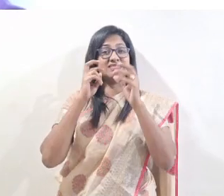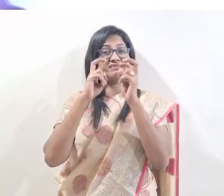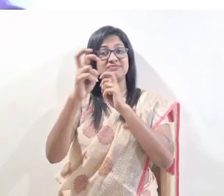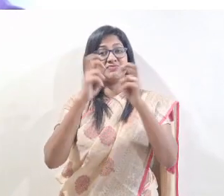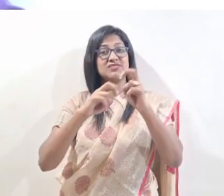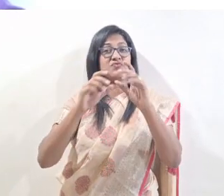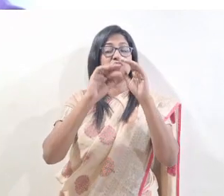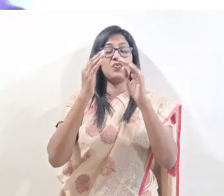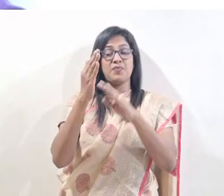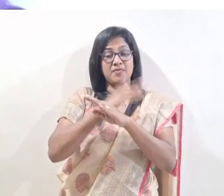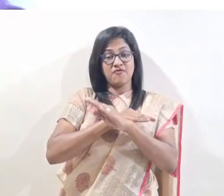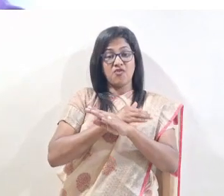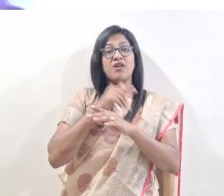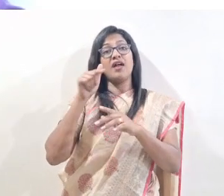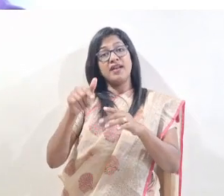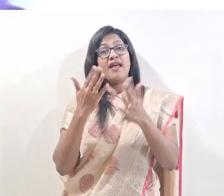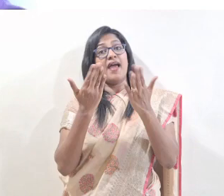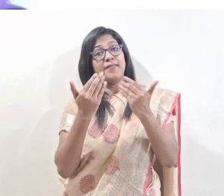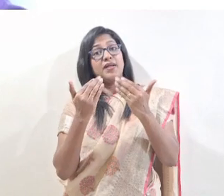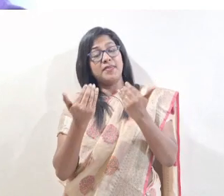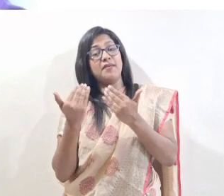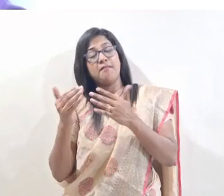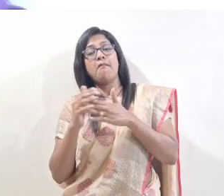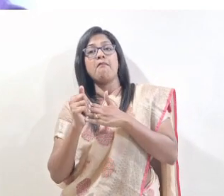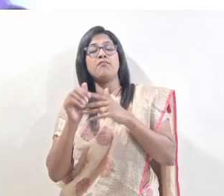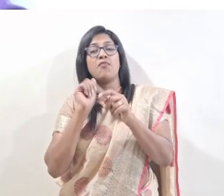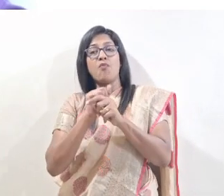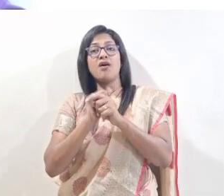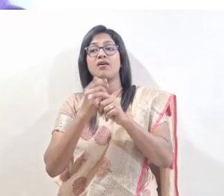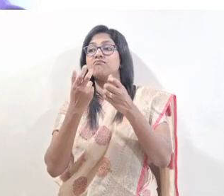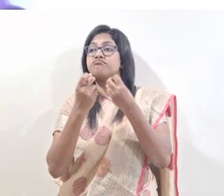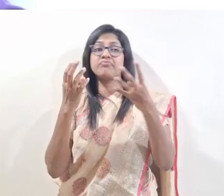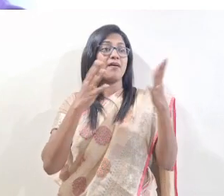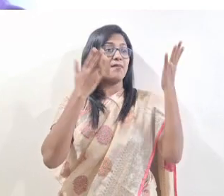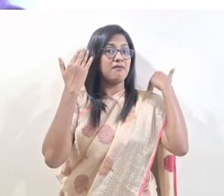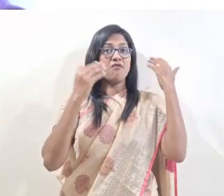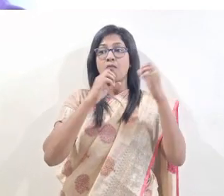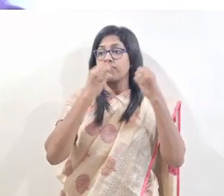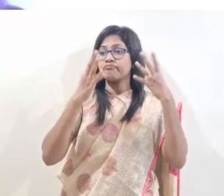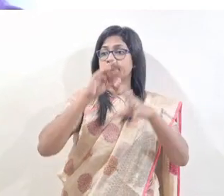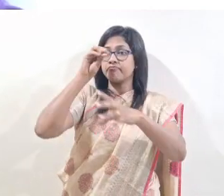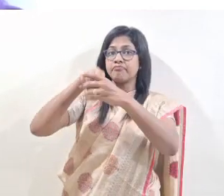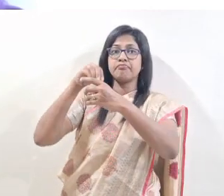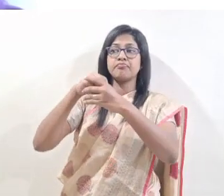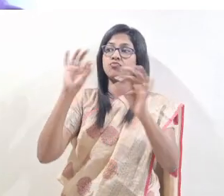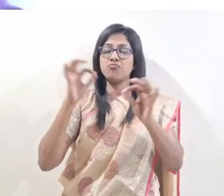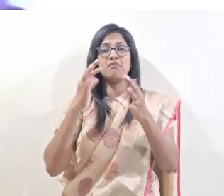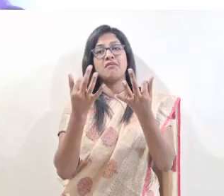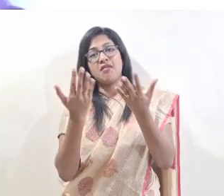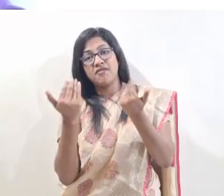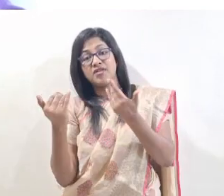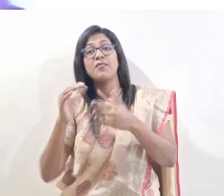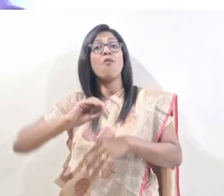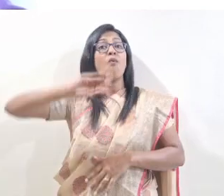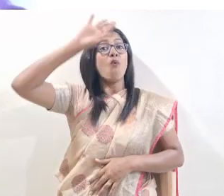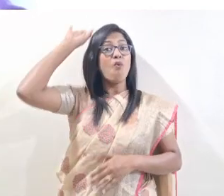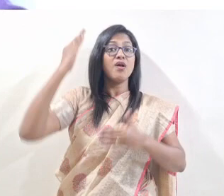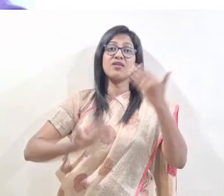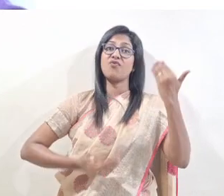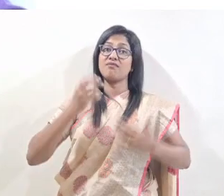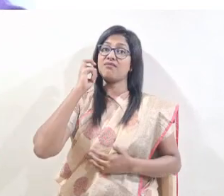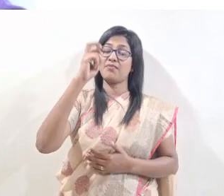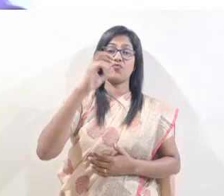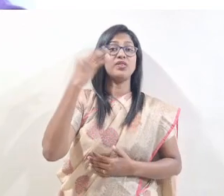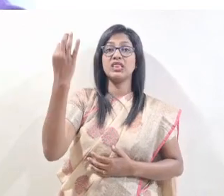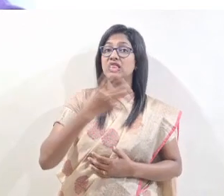able to do a lot of work without those many inputs going into it. And I'm talking of the old